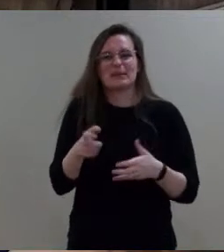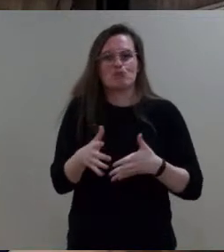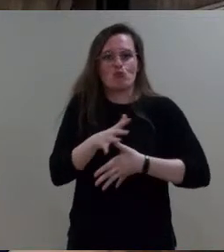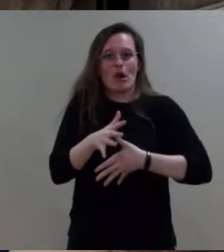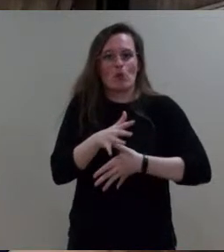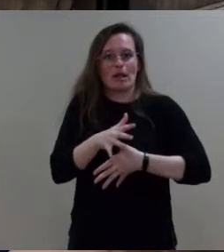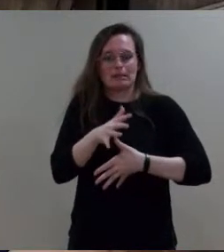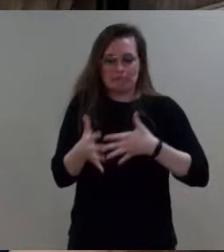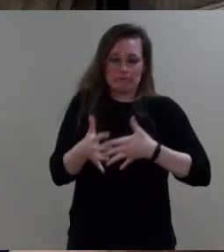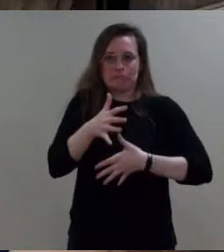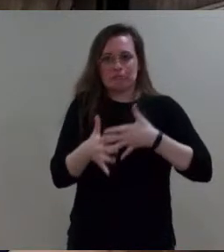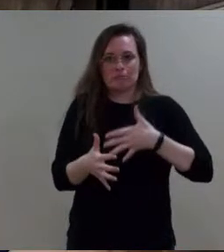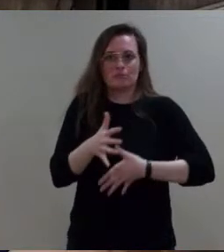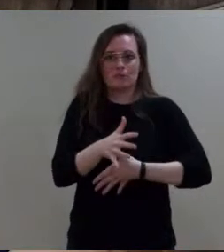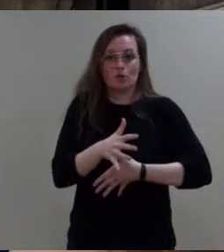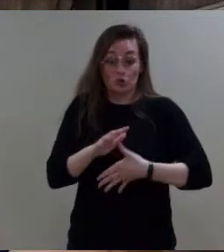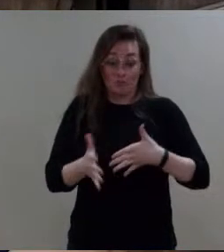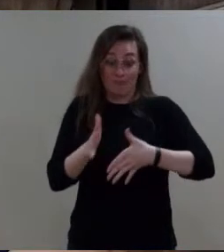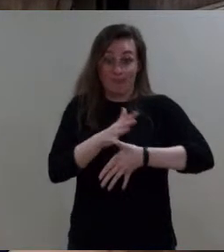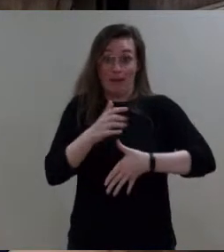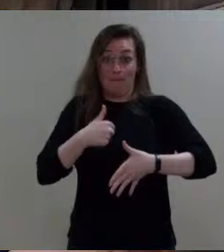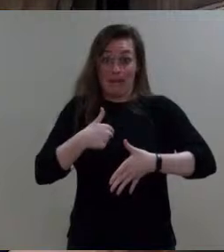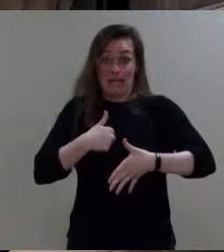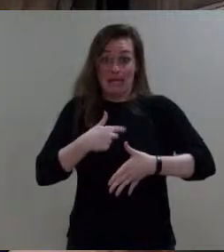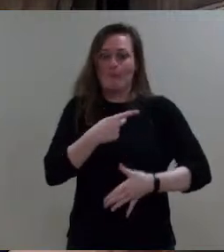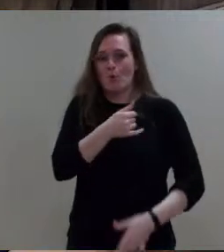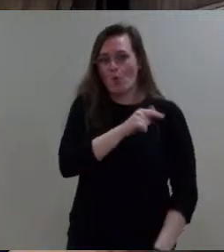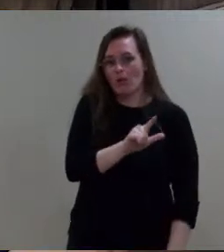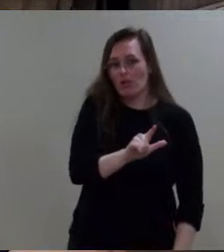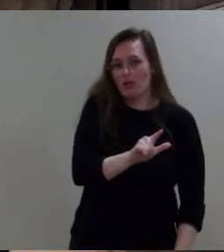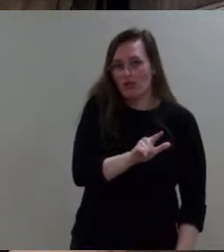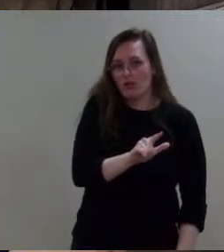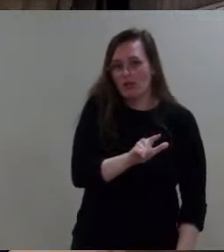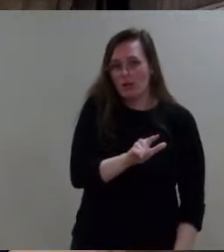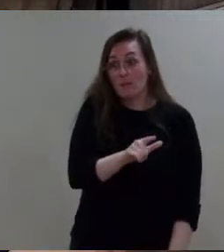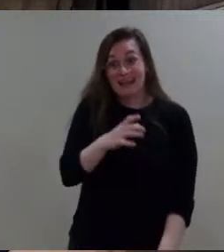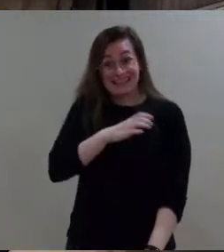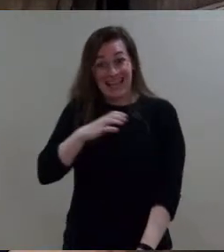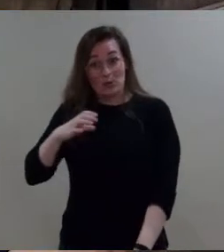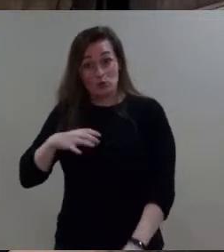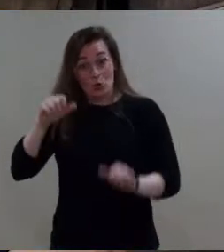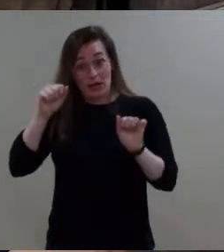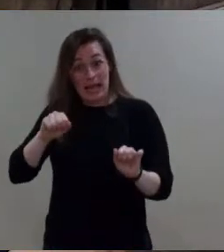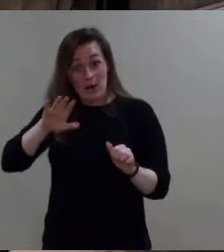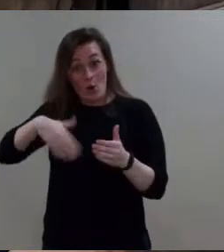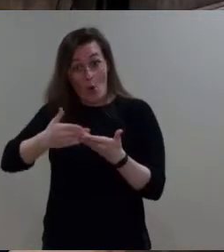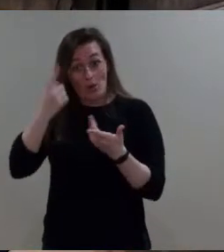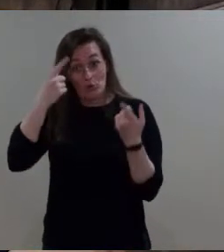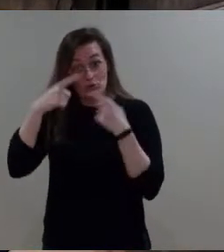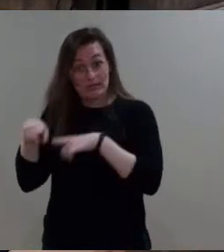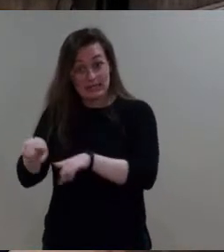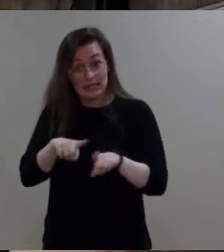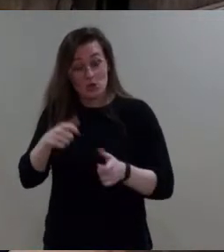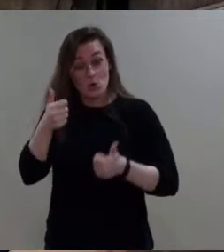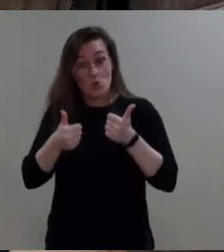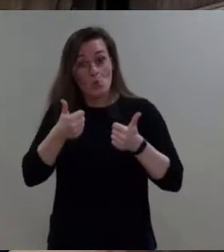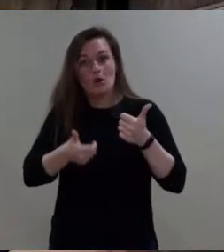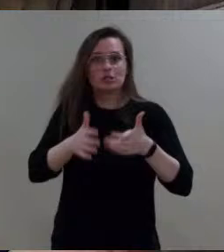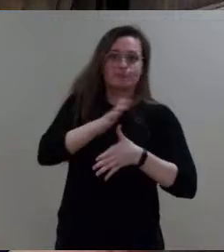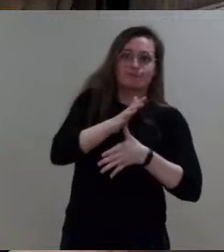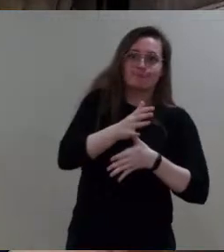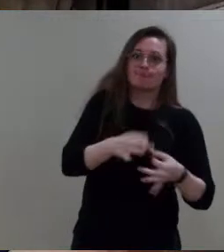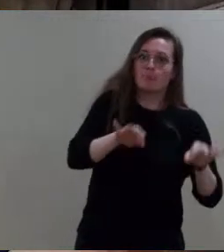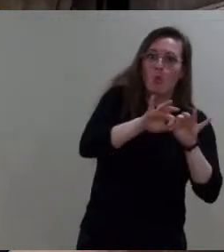but there are things that probably aren't priorities as a council collectively, and that may be where very well the problem has been